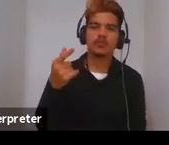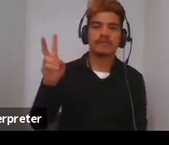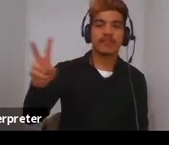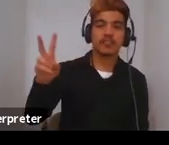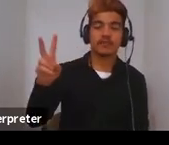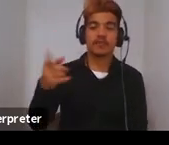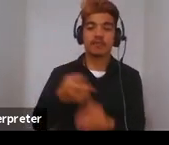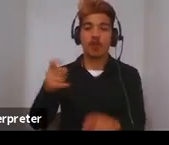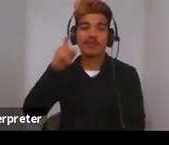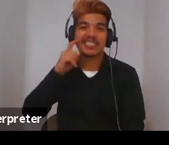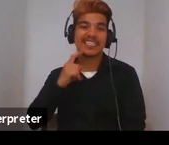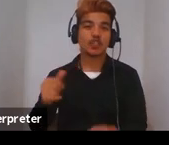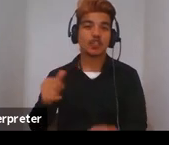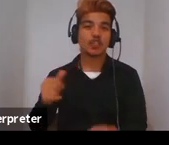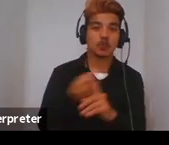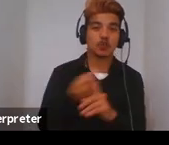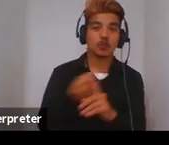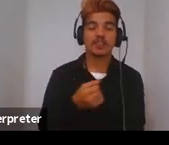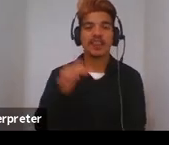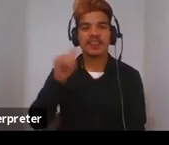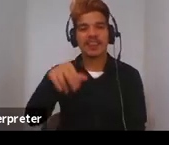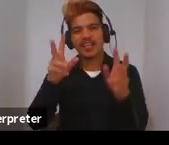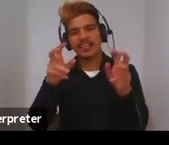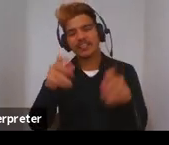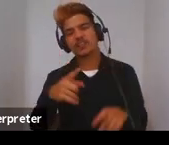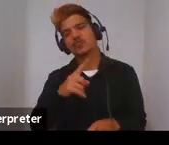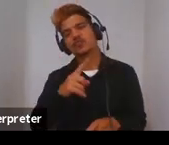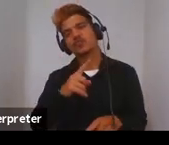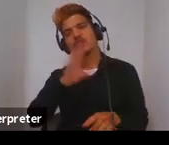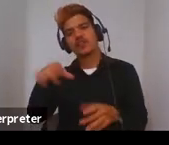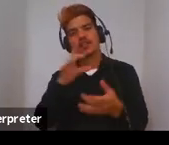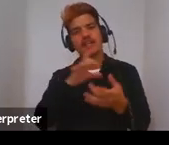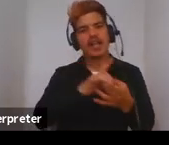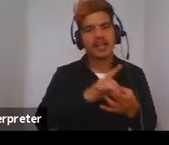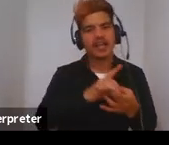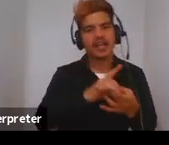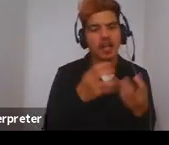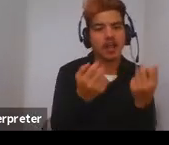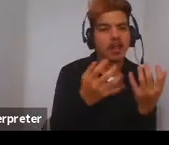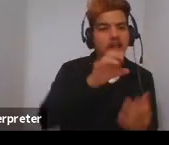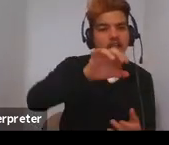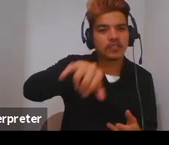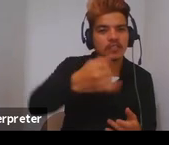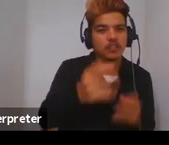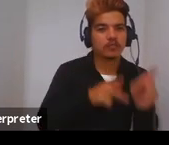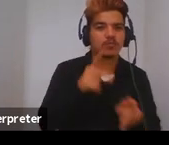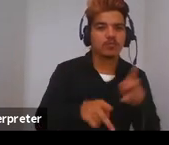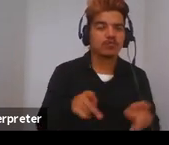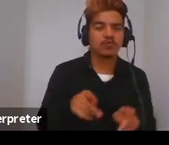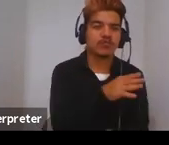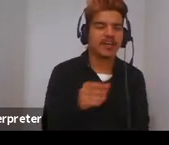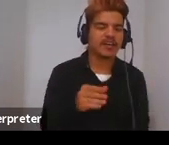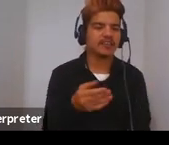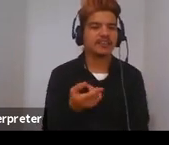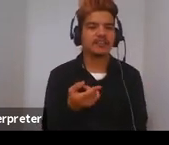assault. And that term resonates with a lot of criminal justice folks and is